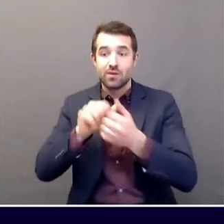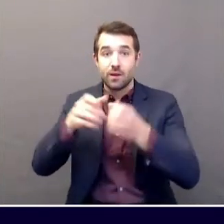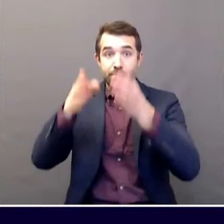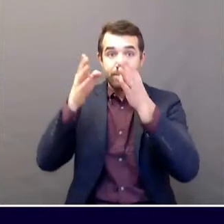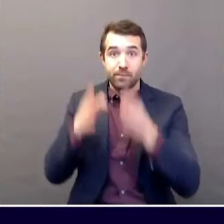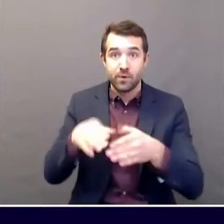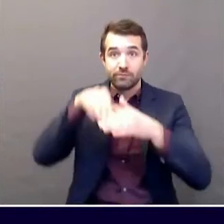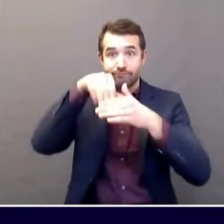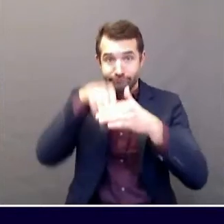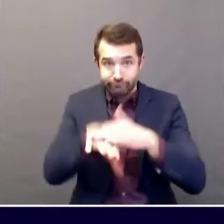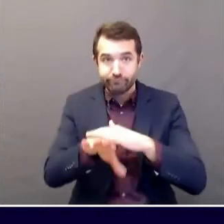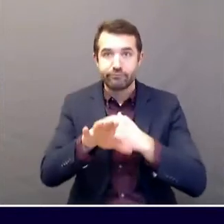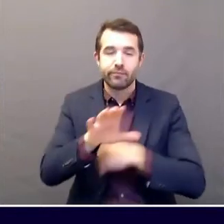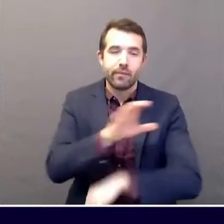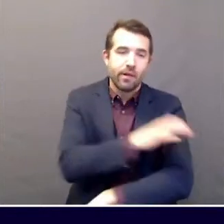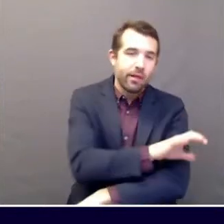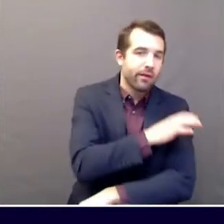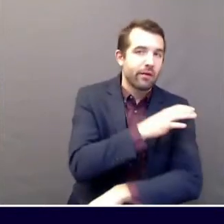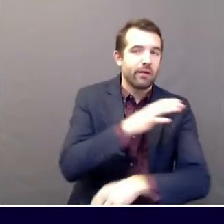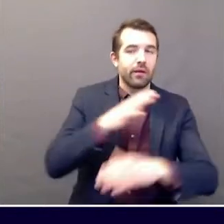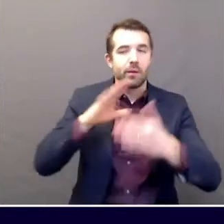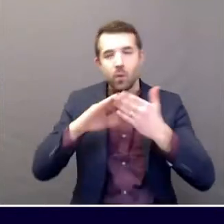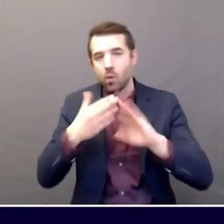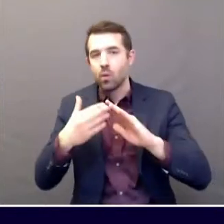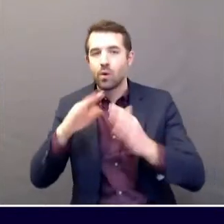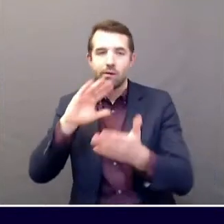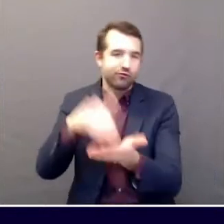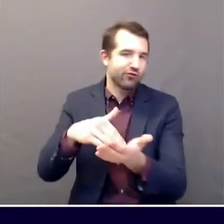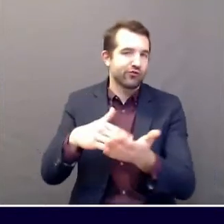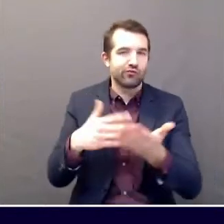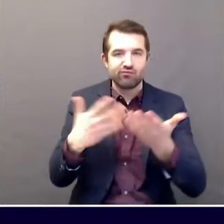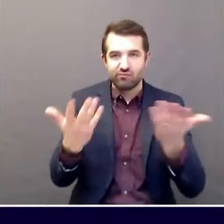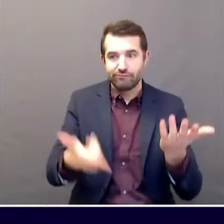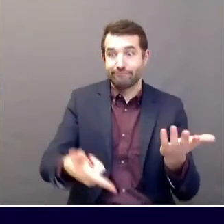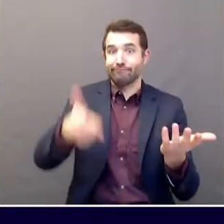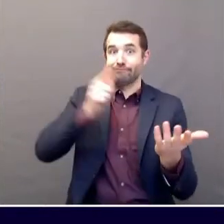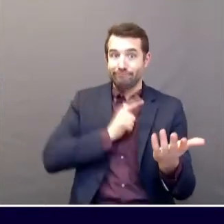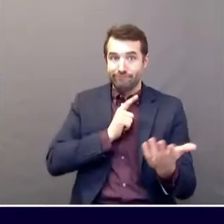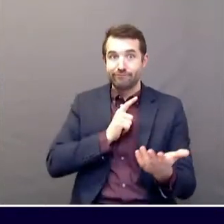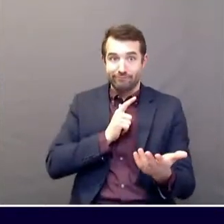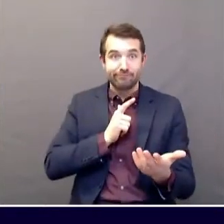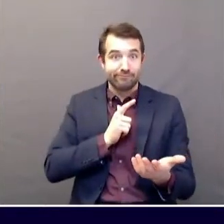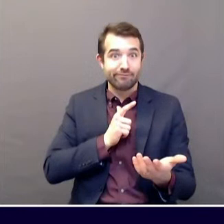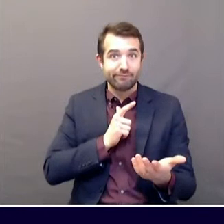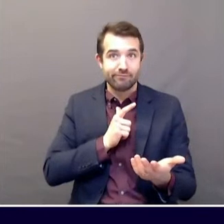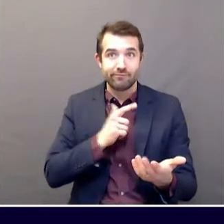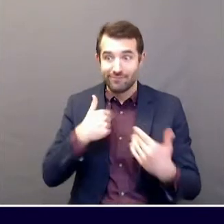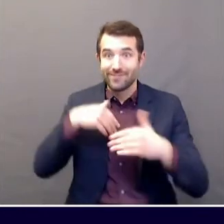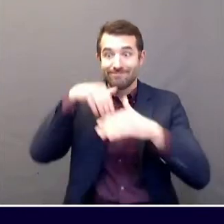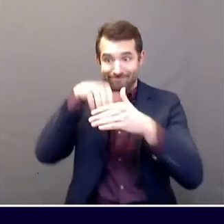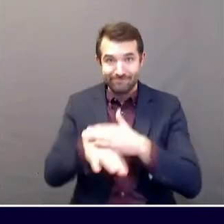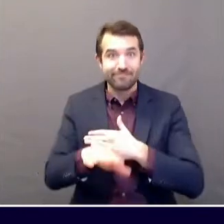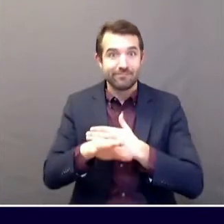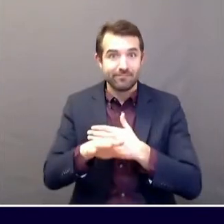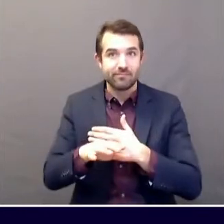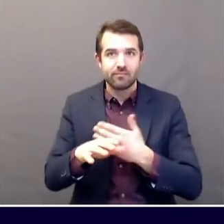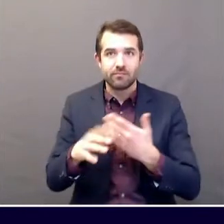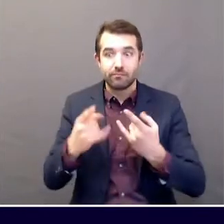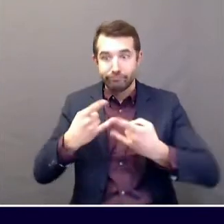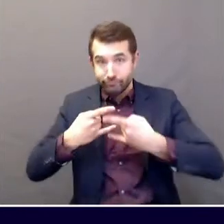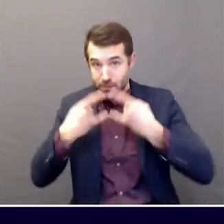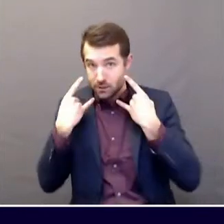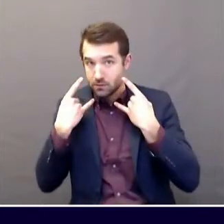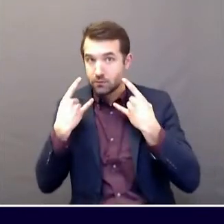a clinic to get their vaccine, whether it be, when they're waiting outside, when it comes to masks, and